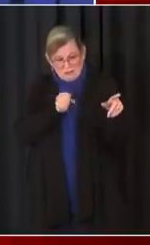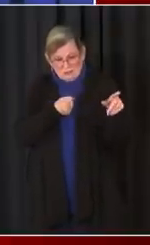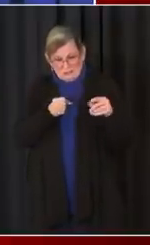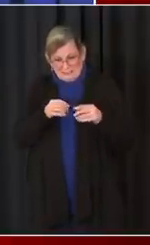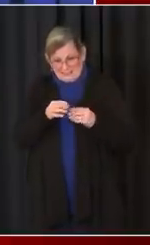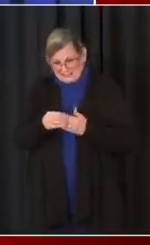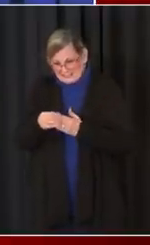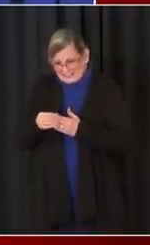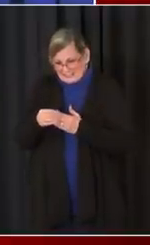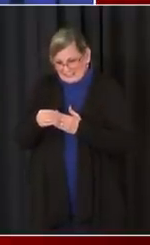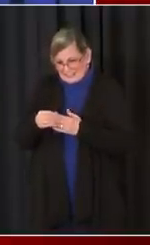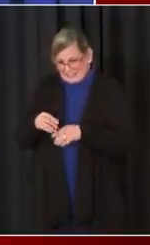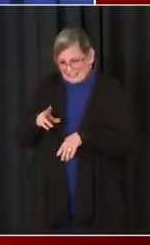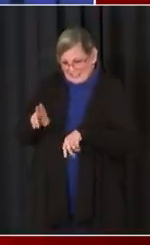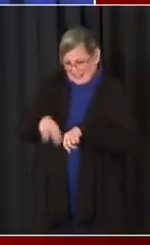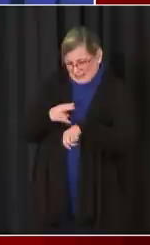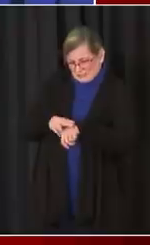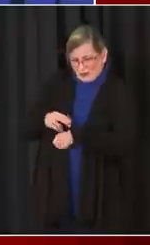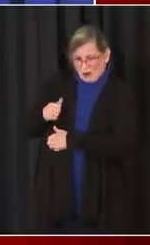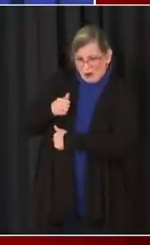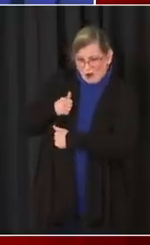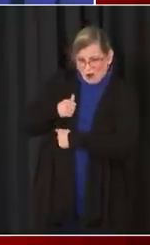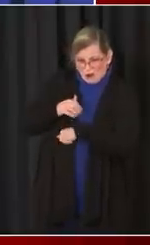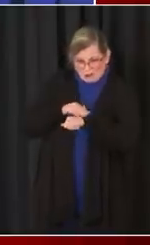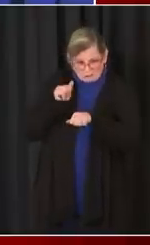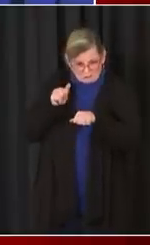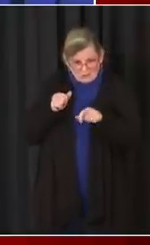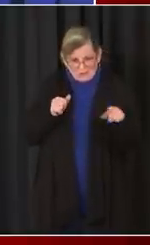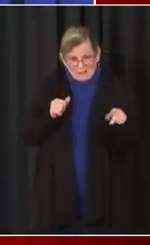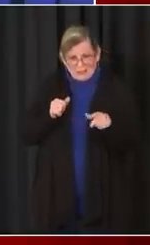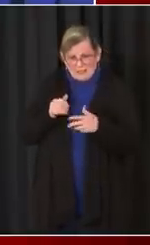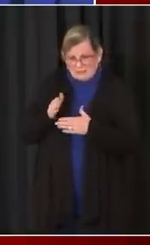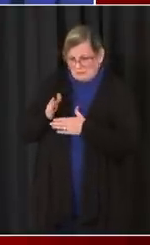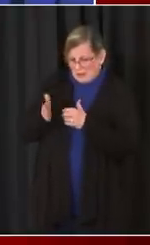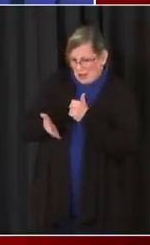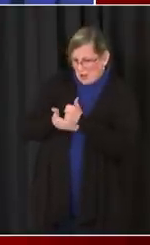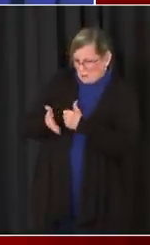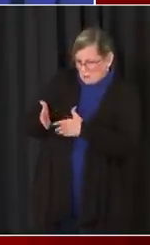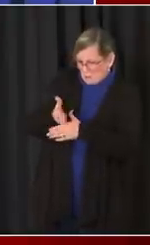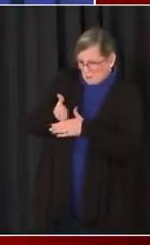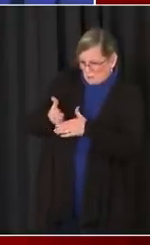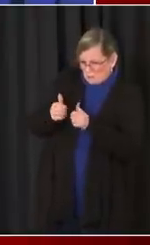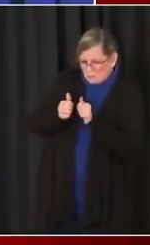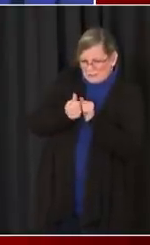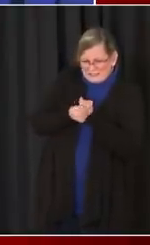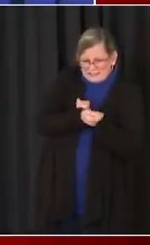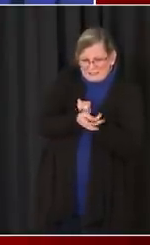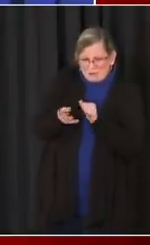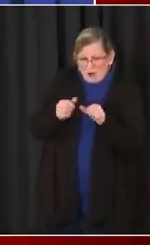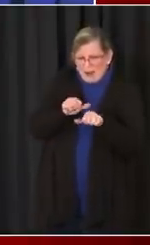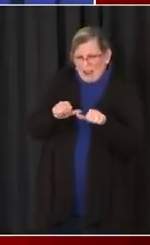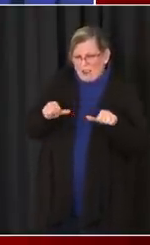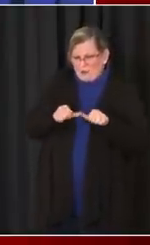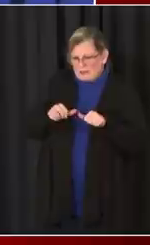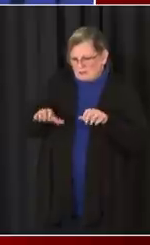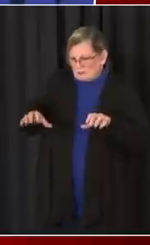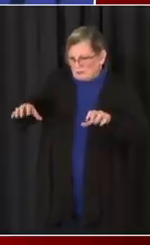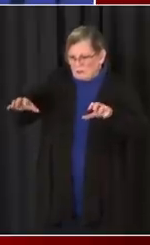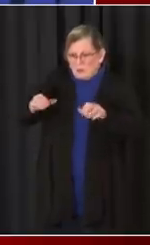we activate the National Guard, but we also initiated mutual aid with several area law enforcement